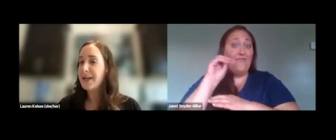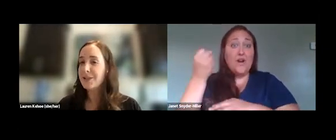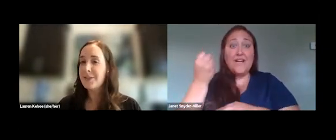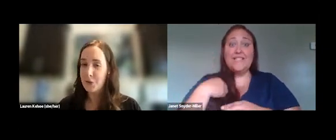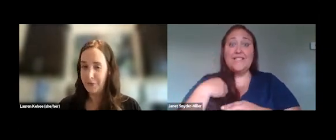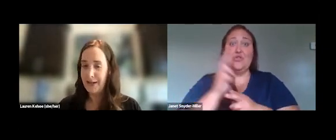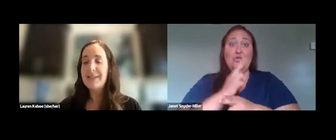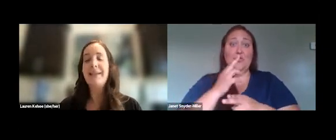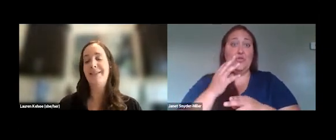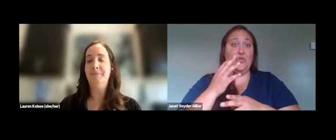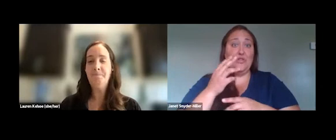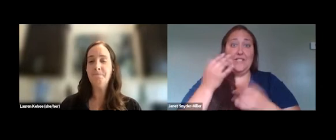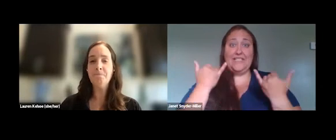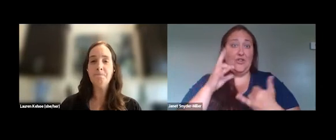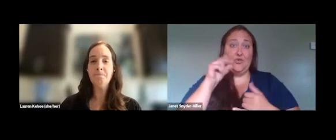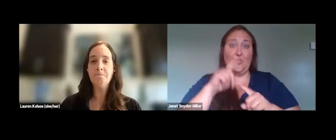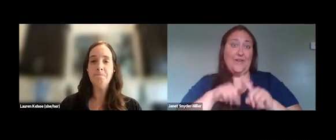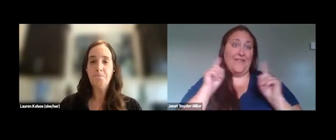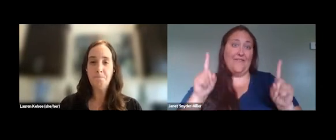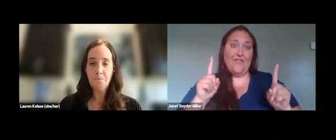and today is no different.